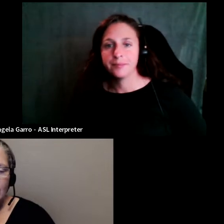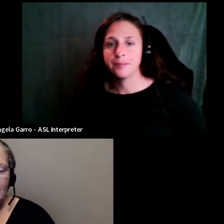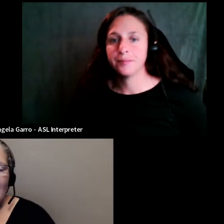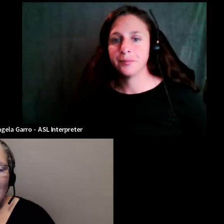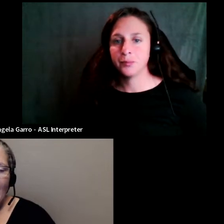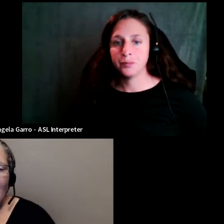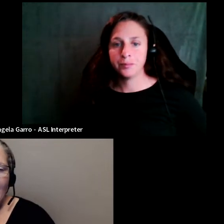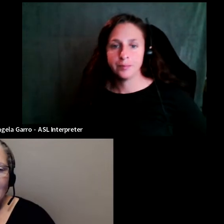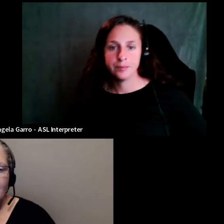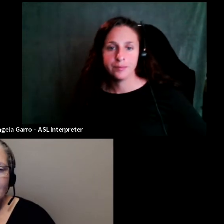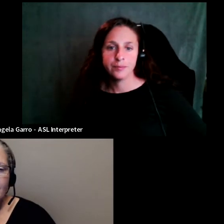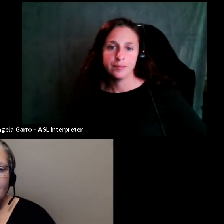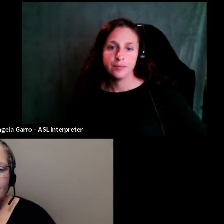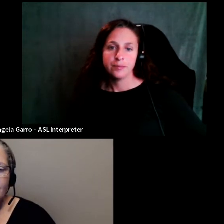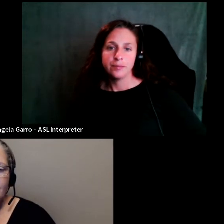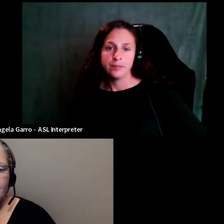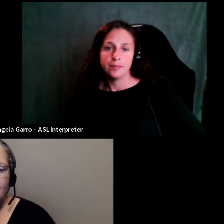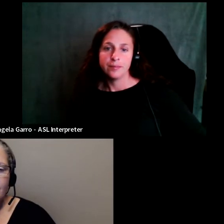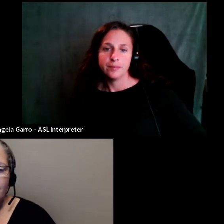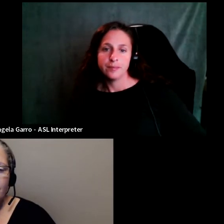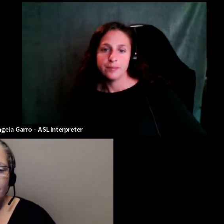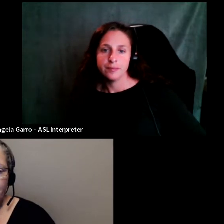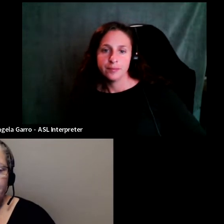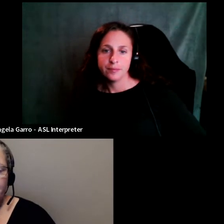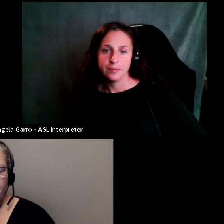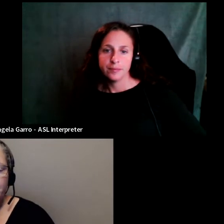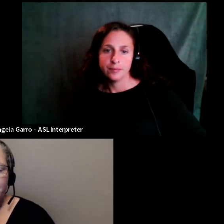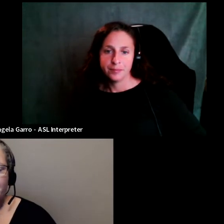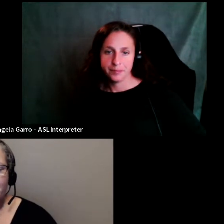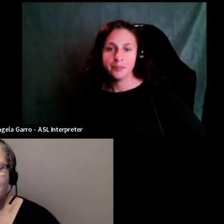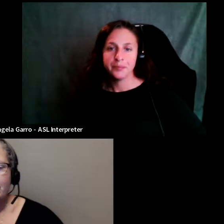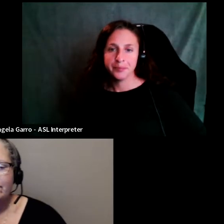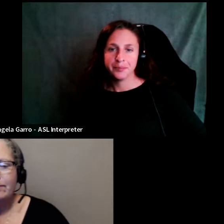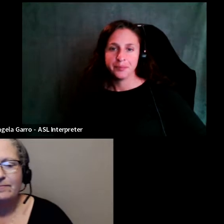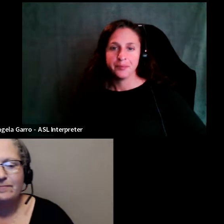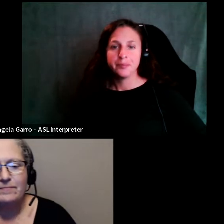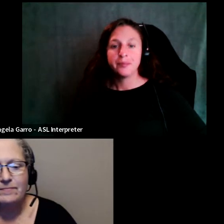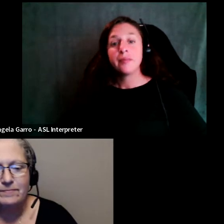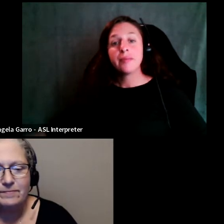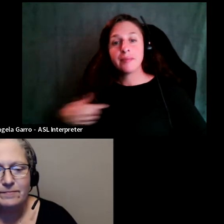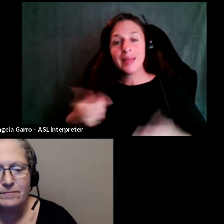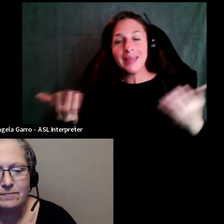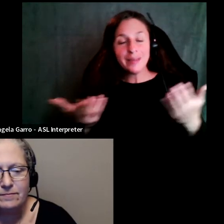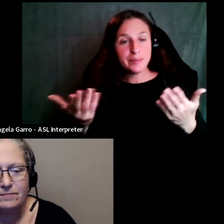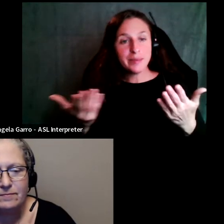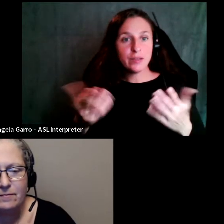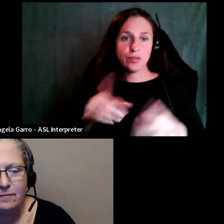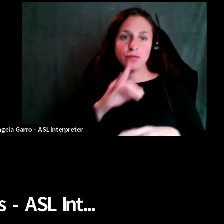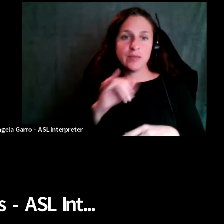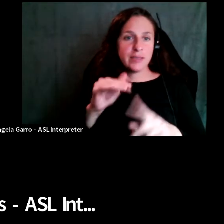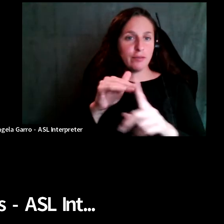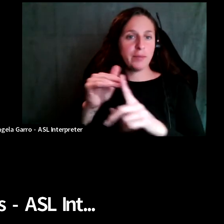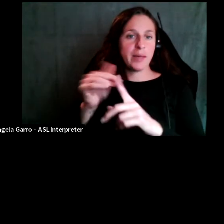and I am here to basically remind everybody. First of all,